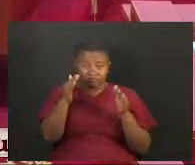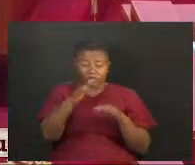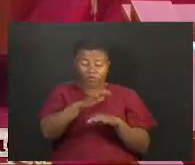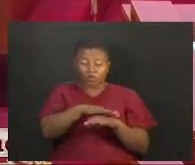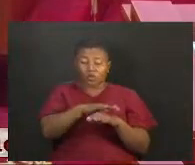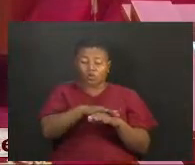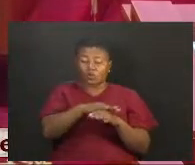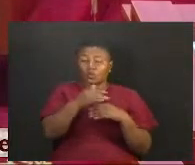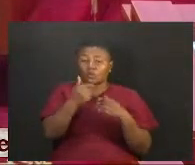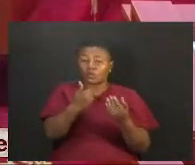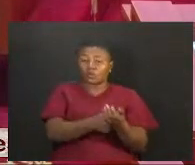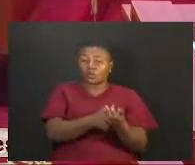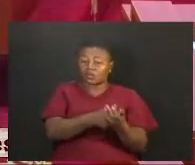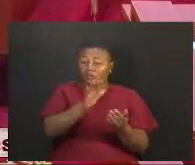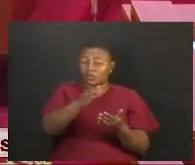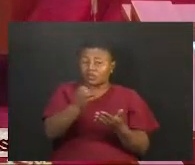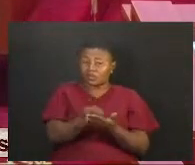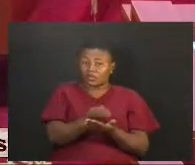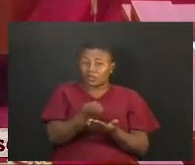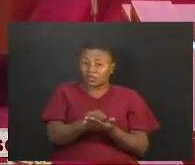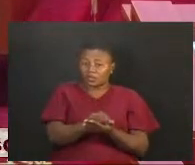economy as at 31st December